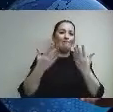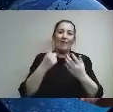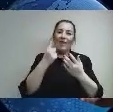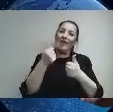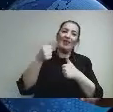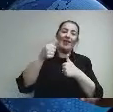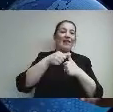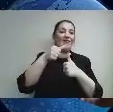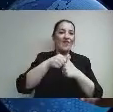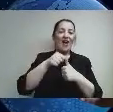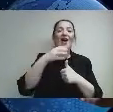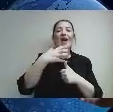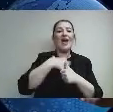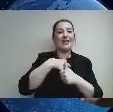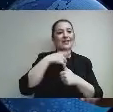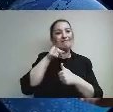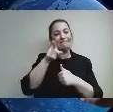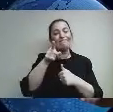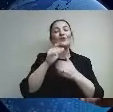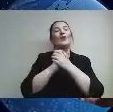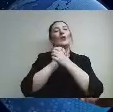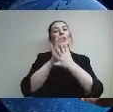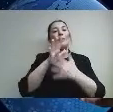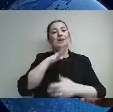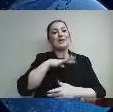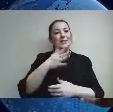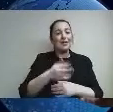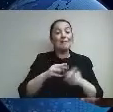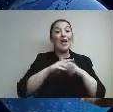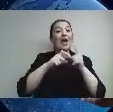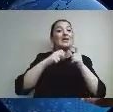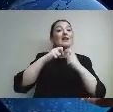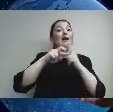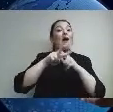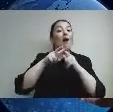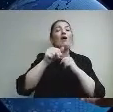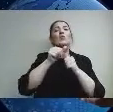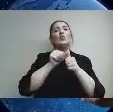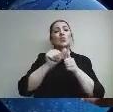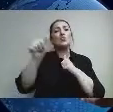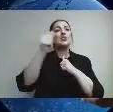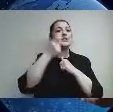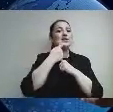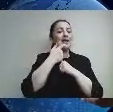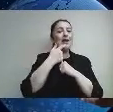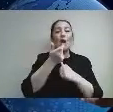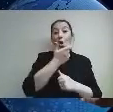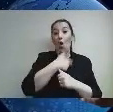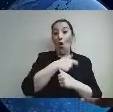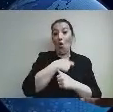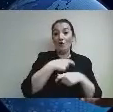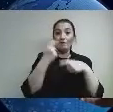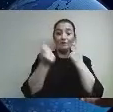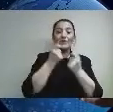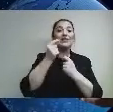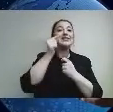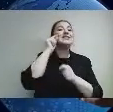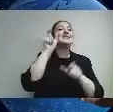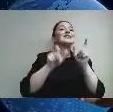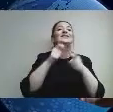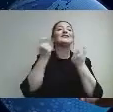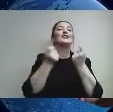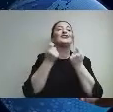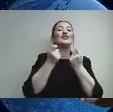announced, and now I will want to congratulate her once again. Esra worked at different private sector roles